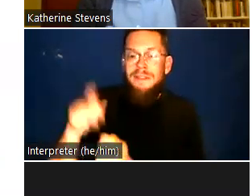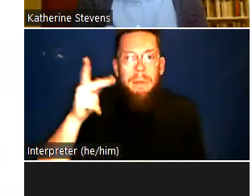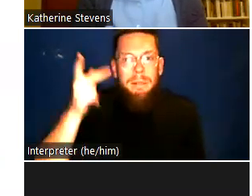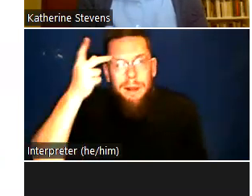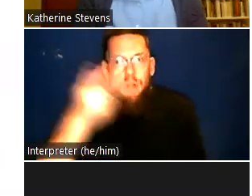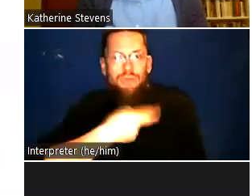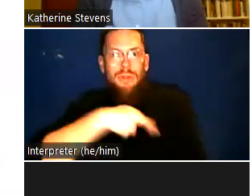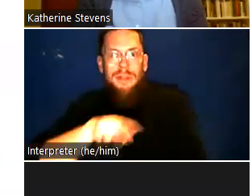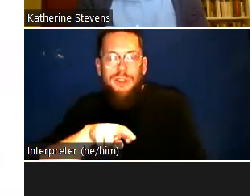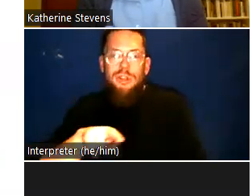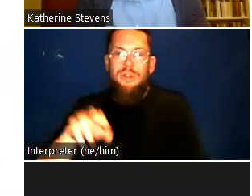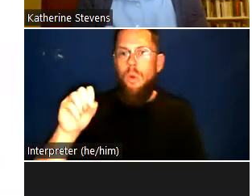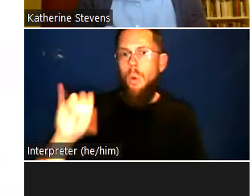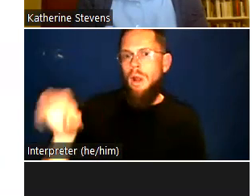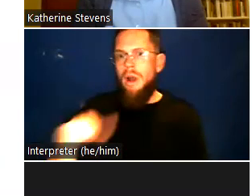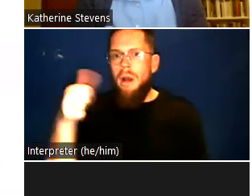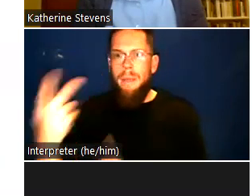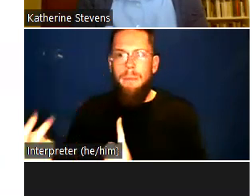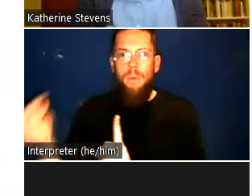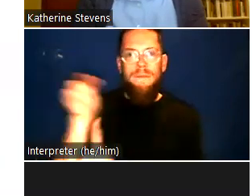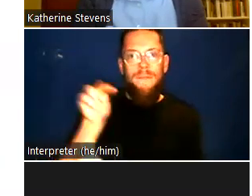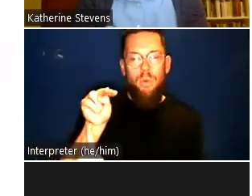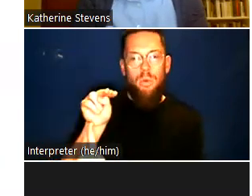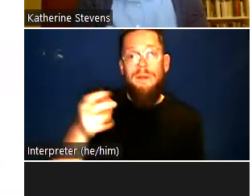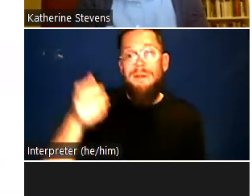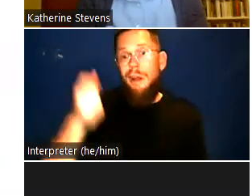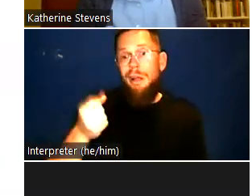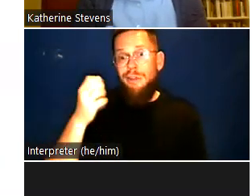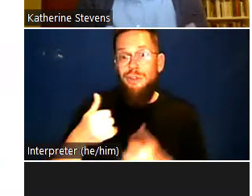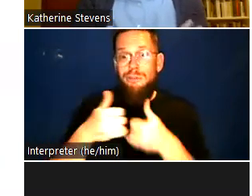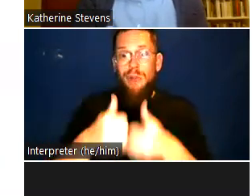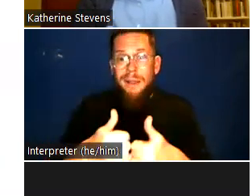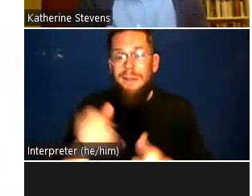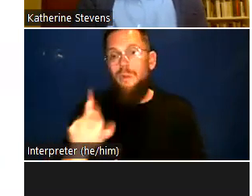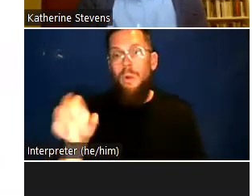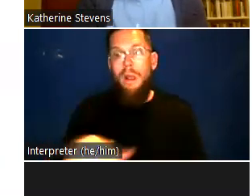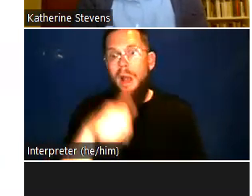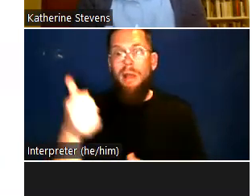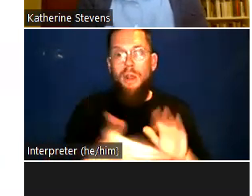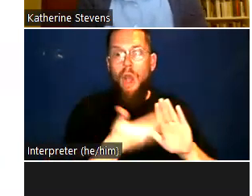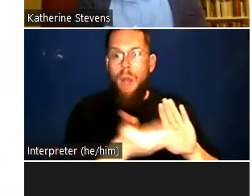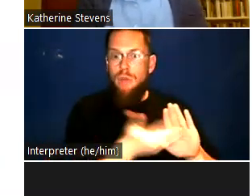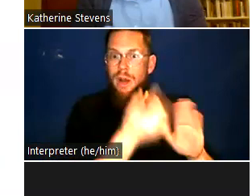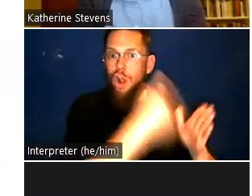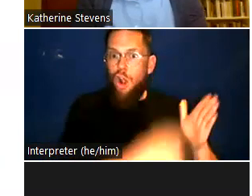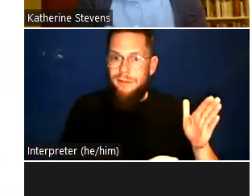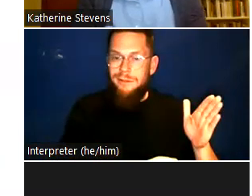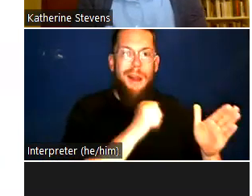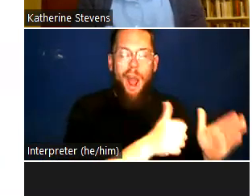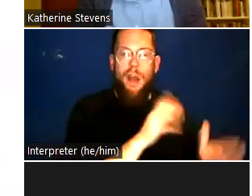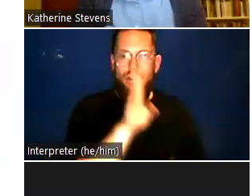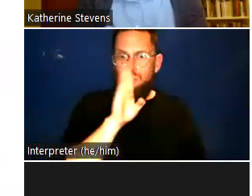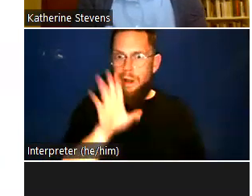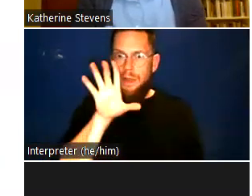view, scholarships or prizes, or general operating costs outside of indirect project costs, which I